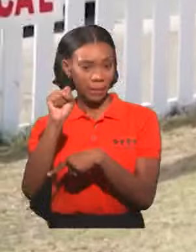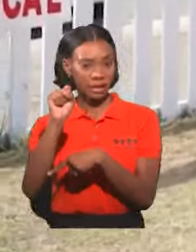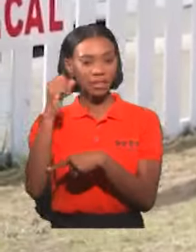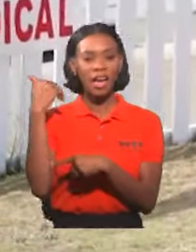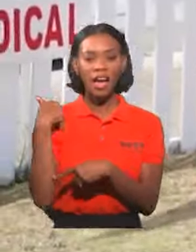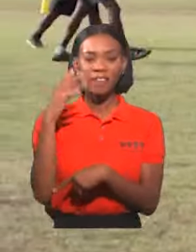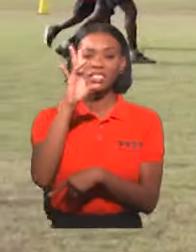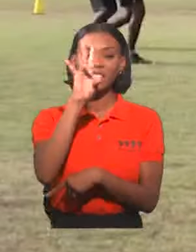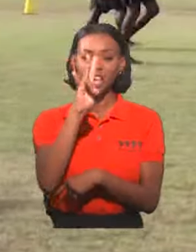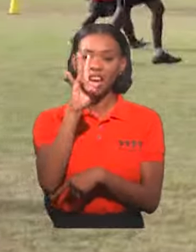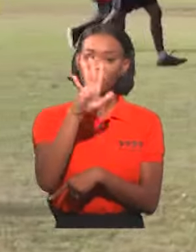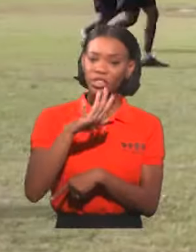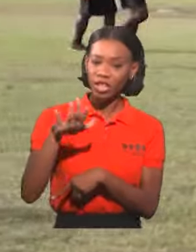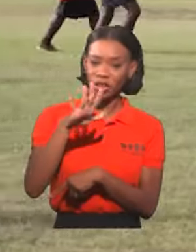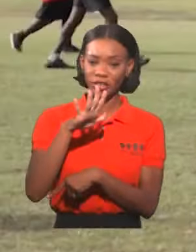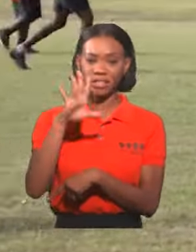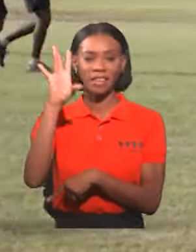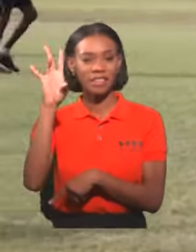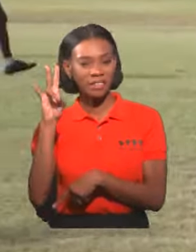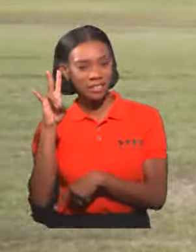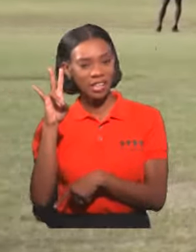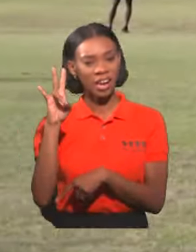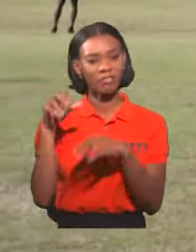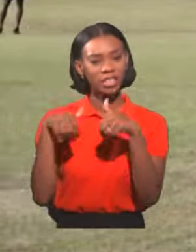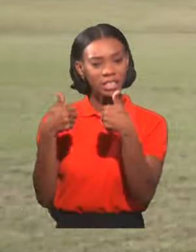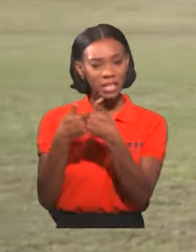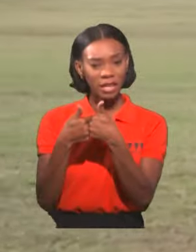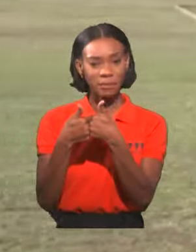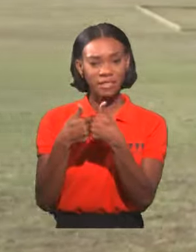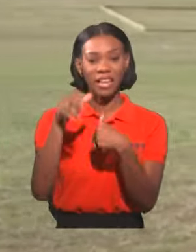of competition, 9 events, and over